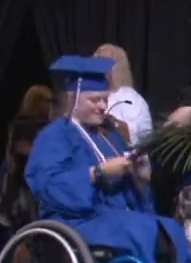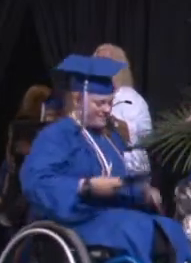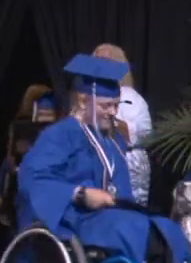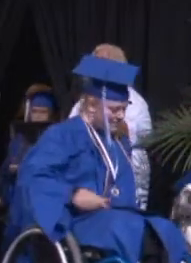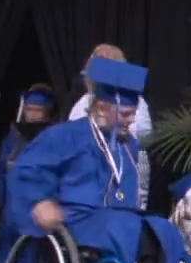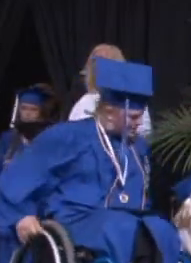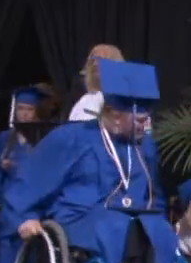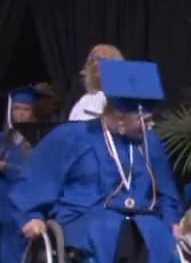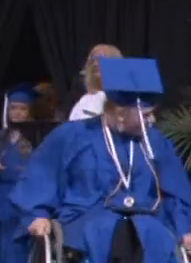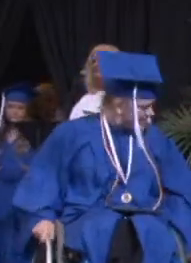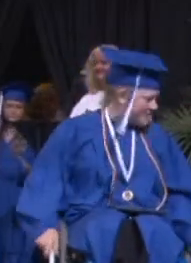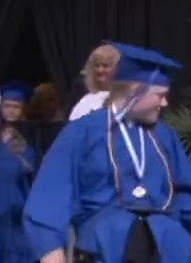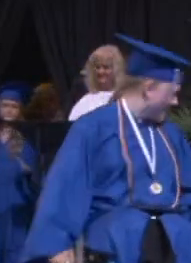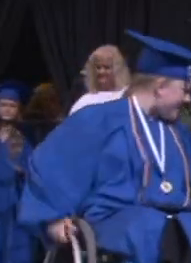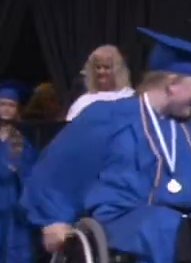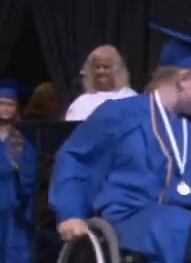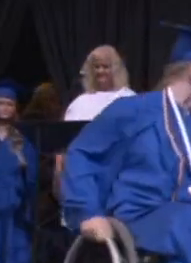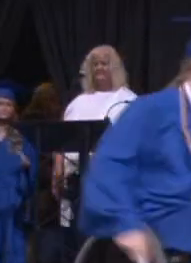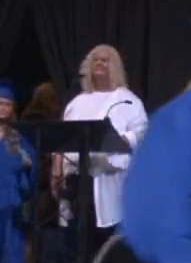And Kahoot.